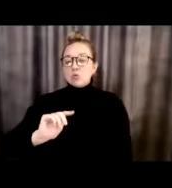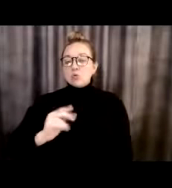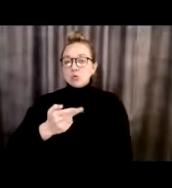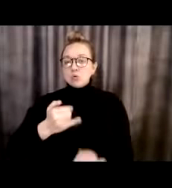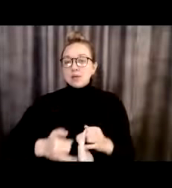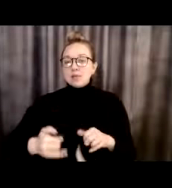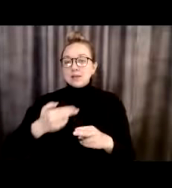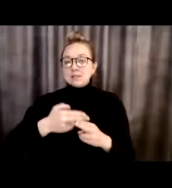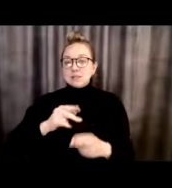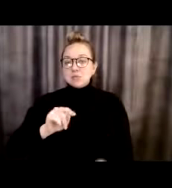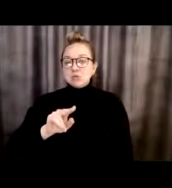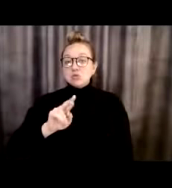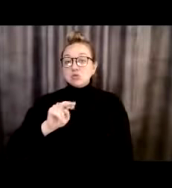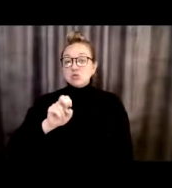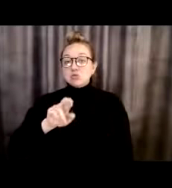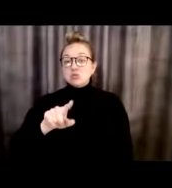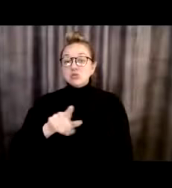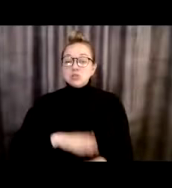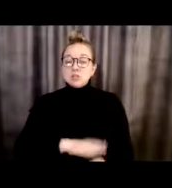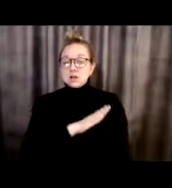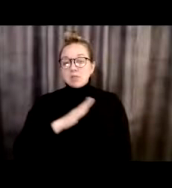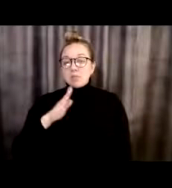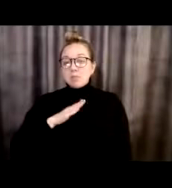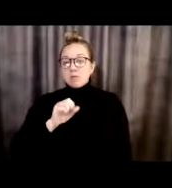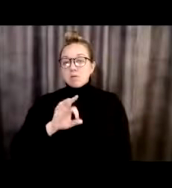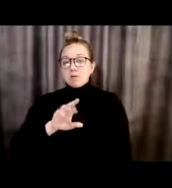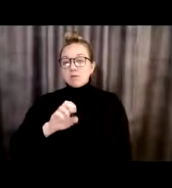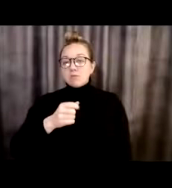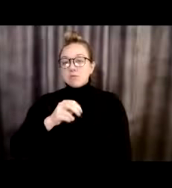is amazing and was leading all of the restorative practice